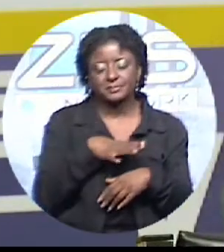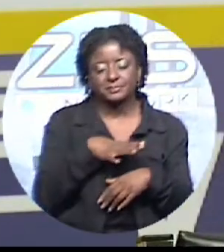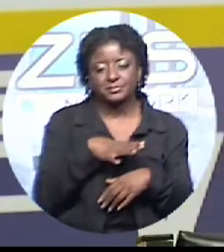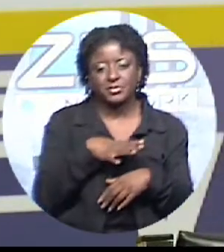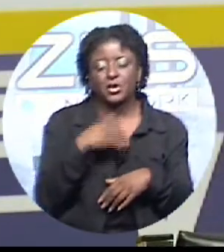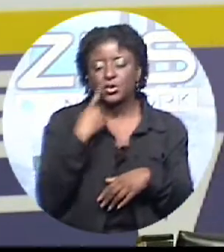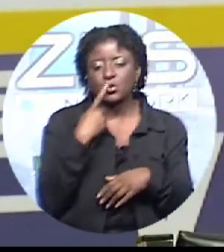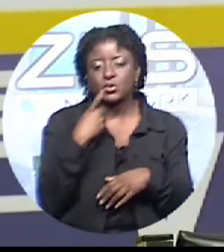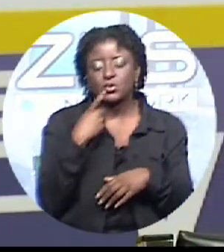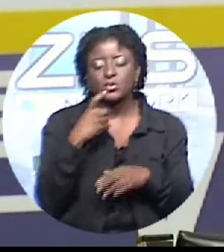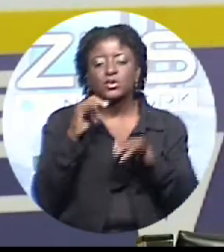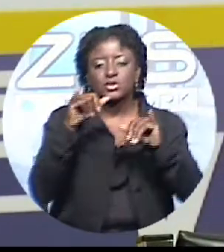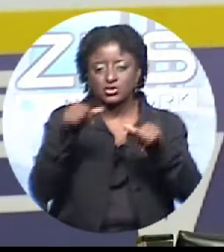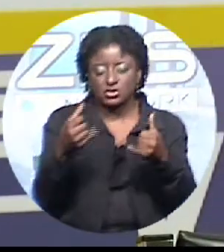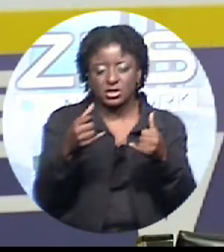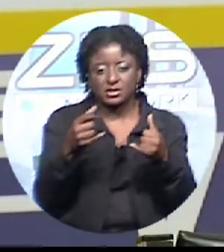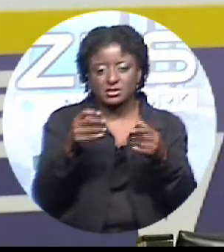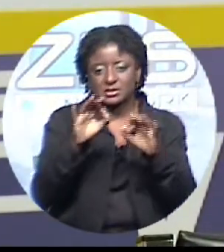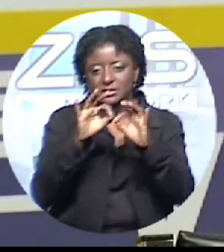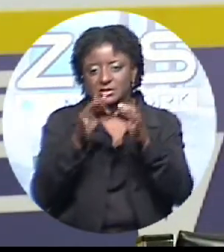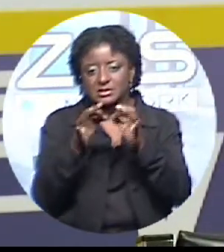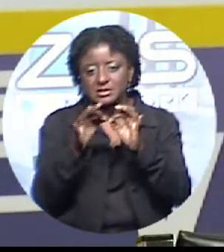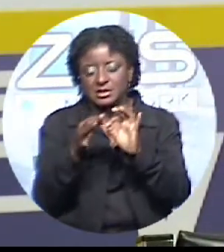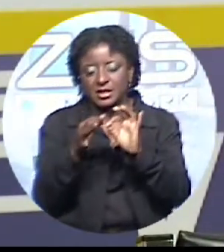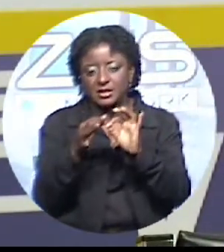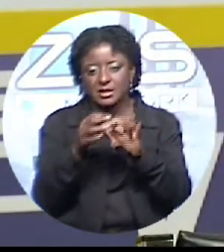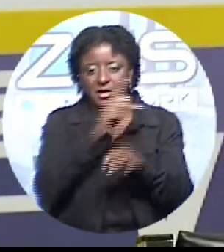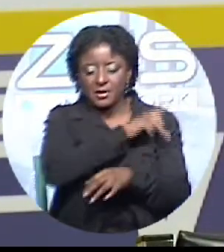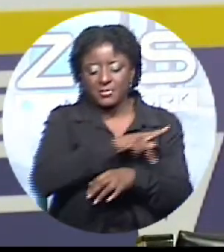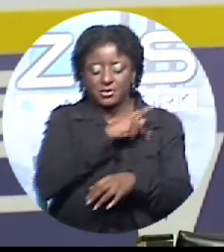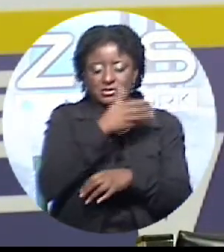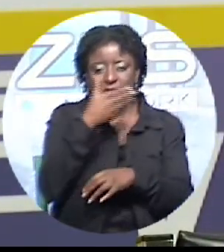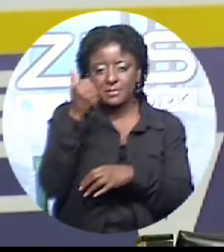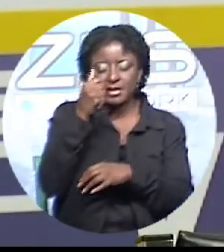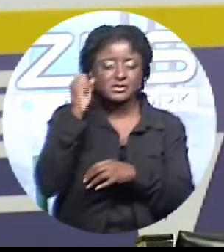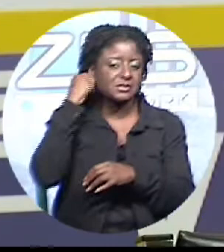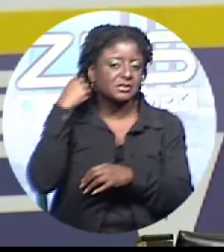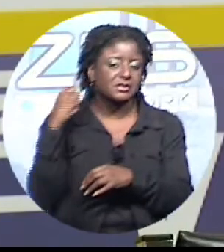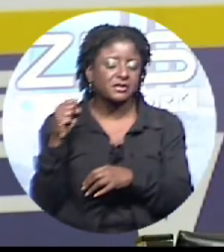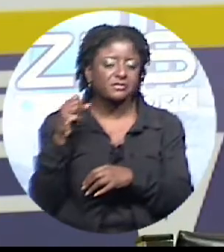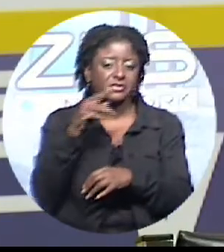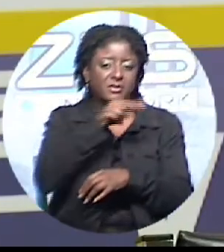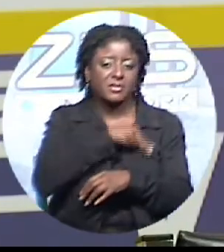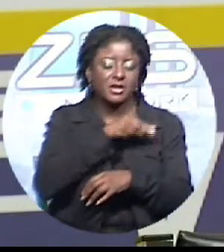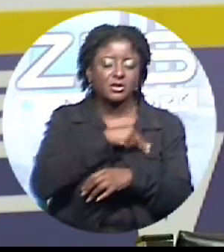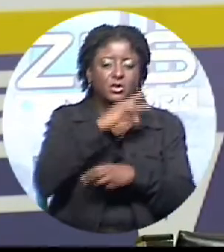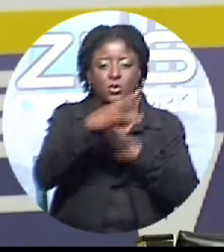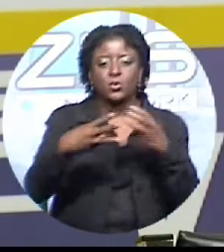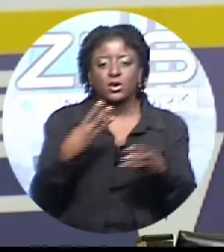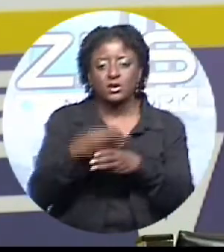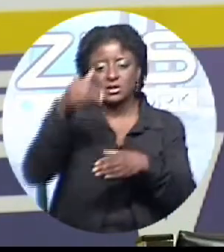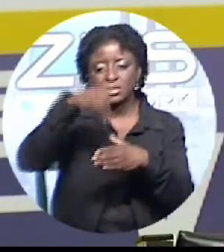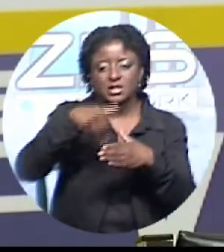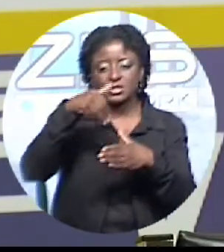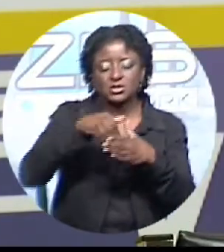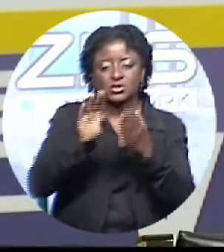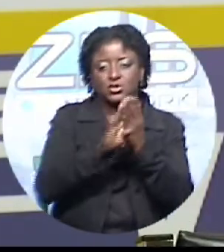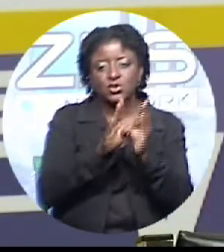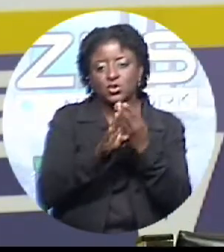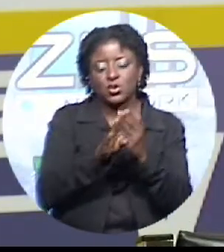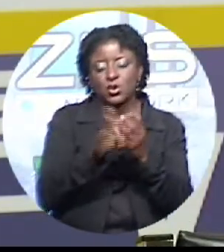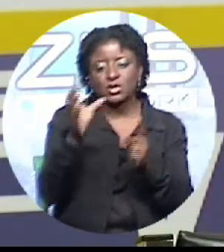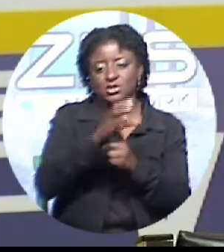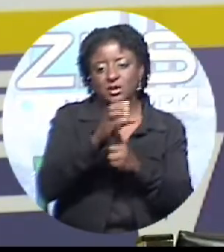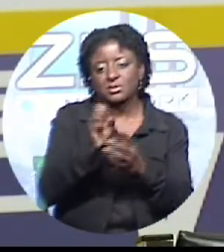who just set a personal best in winning a silver medal at the World Indoor Championships, Chris Brown. But we will also